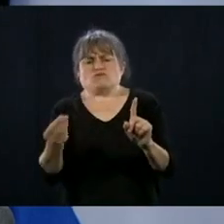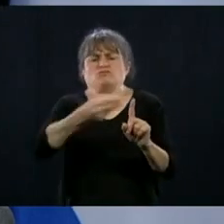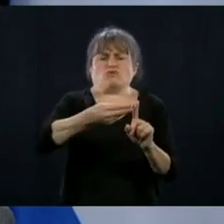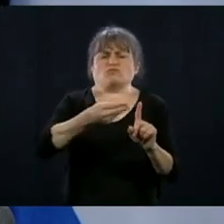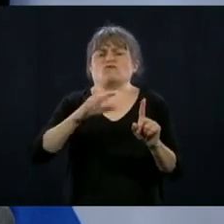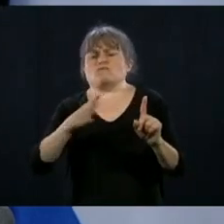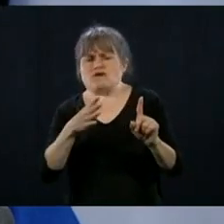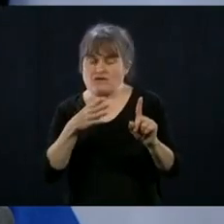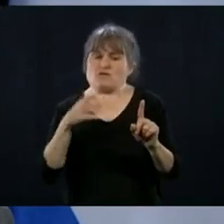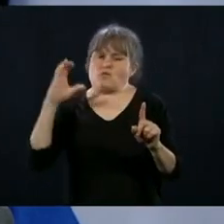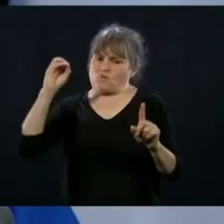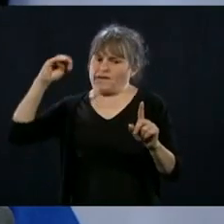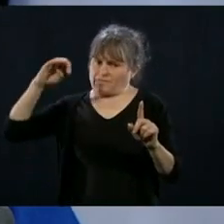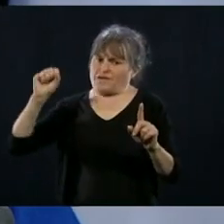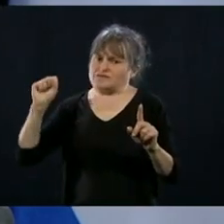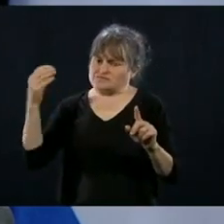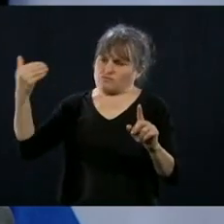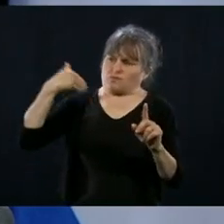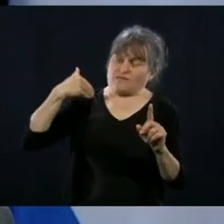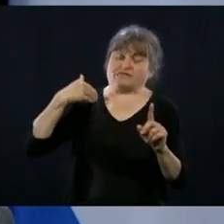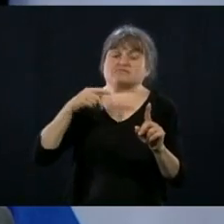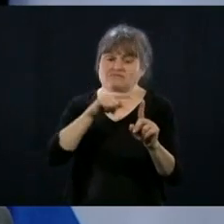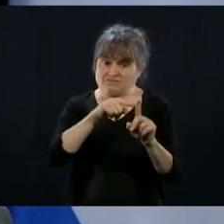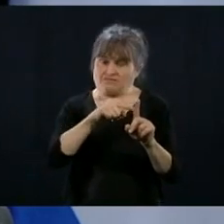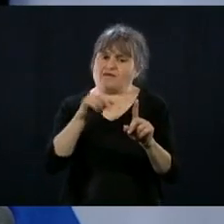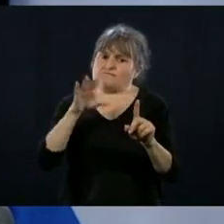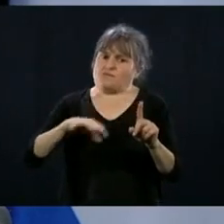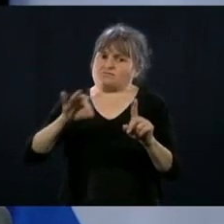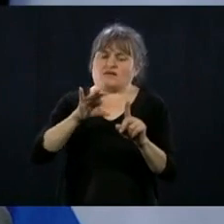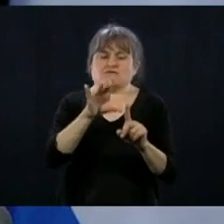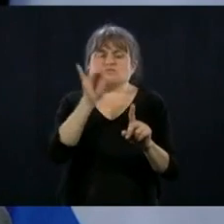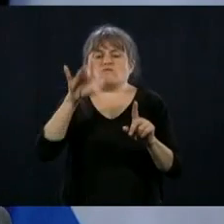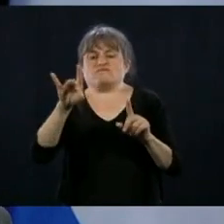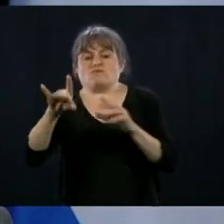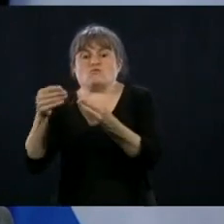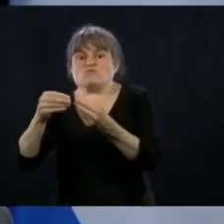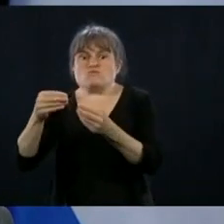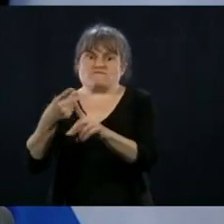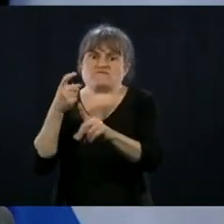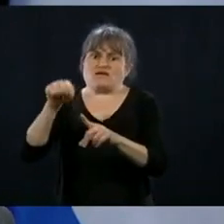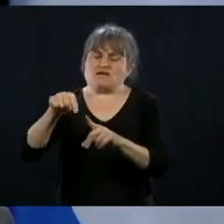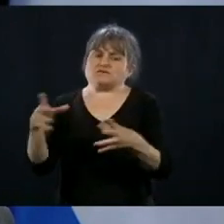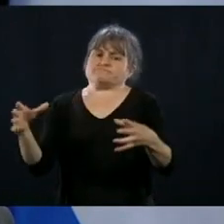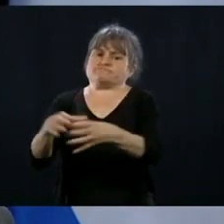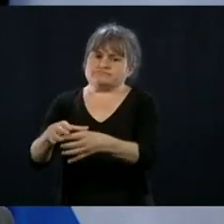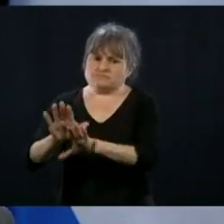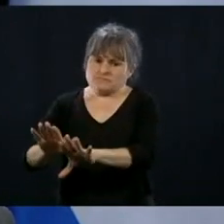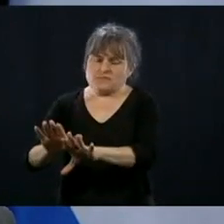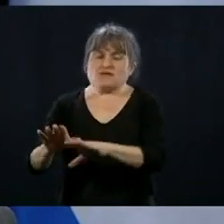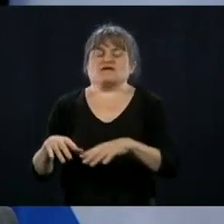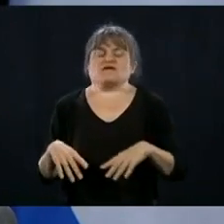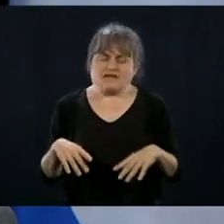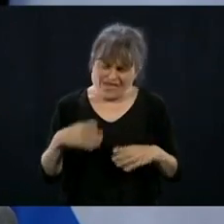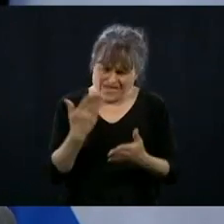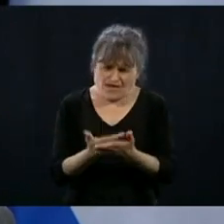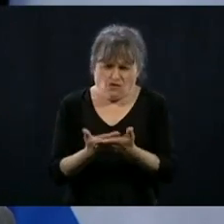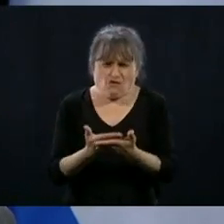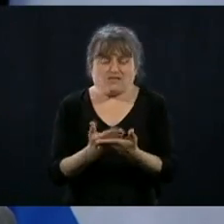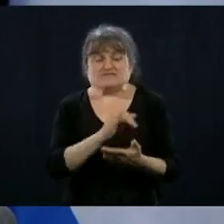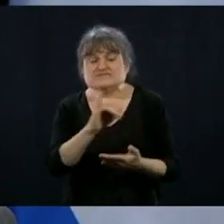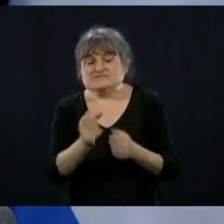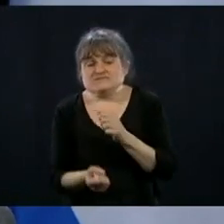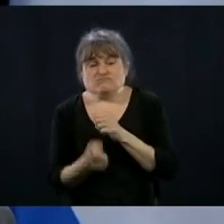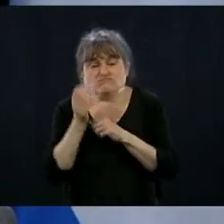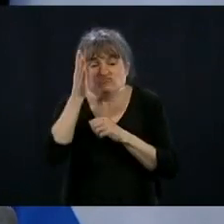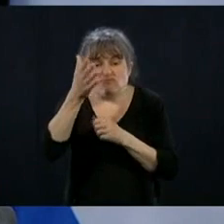WHO. Yes, we'll be able to do it as soon as there's an outbreak in a school, for example, there's symptoms and we have to intervene, we will. In other cases, we might